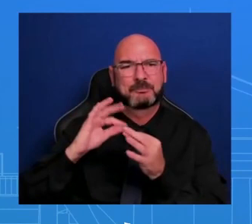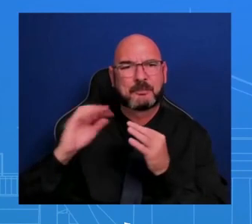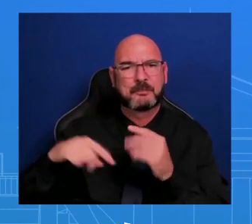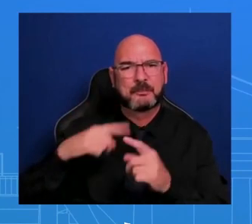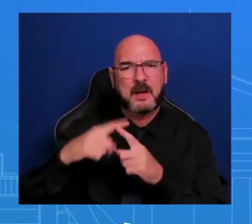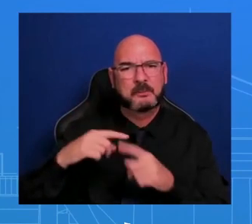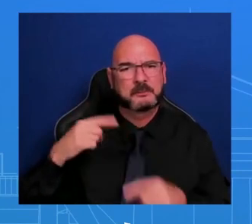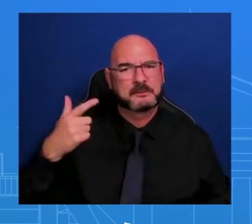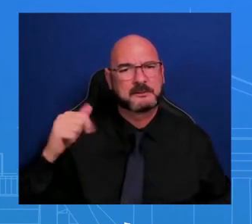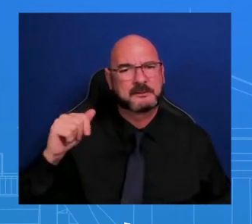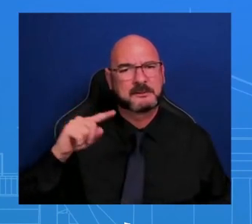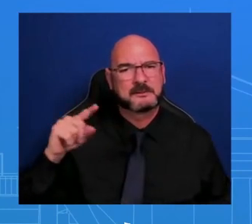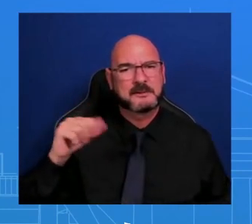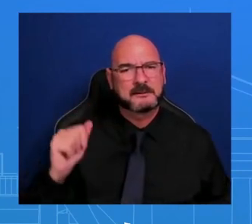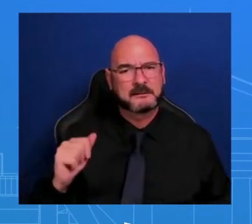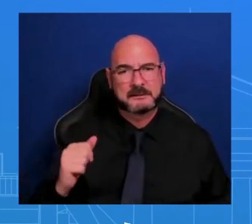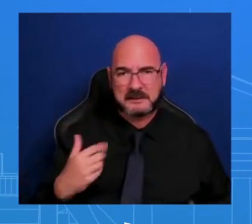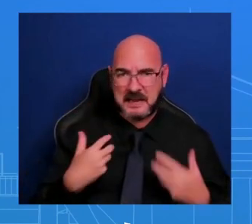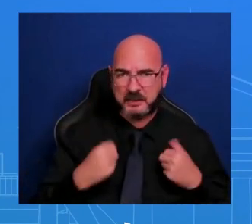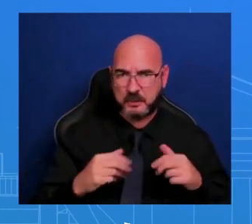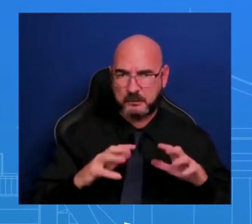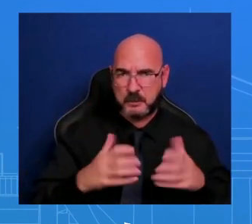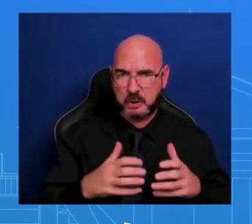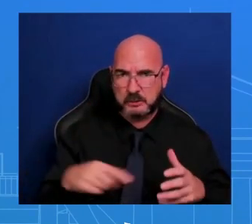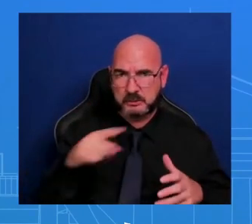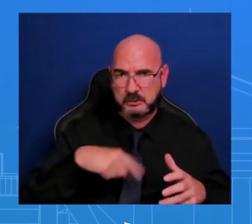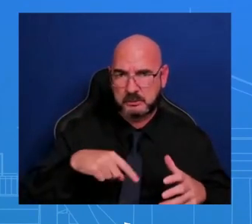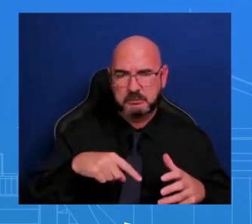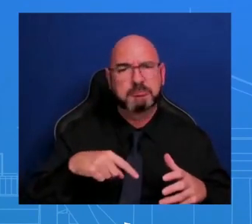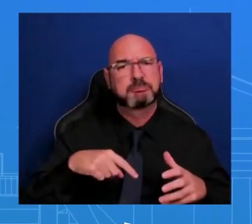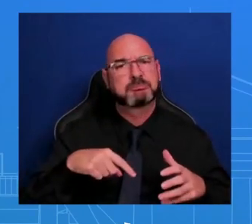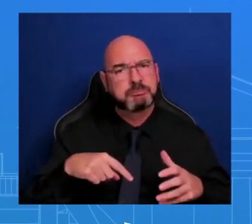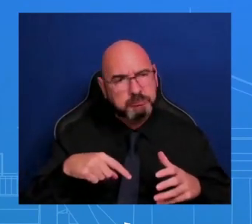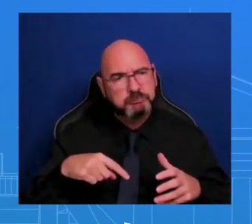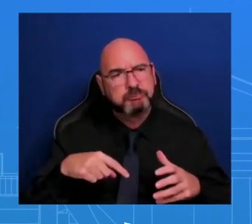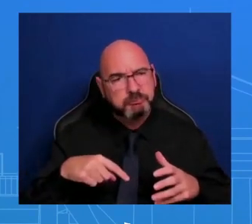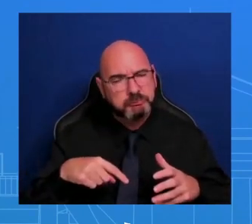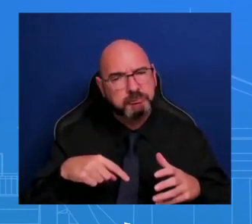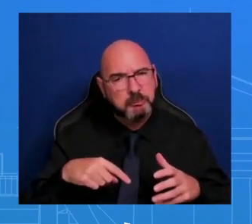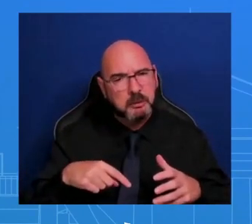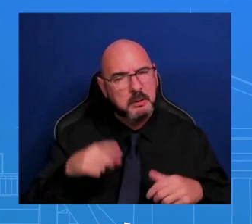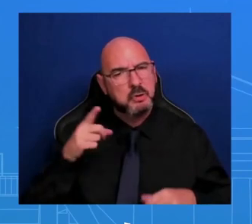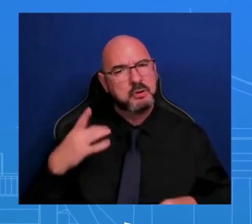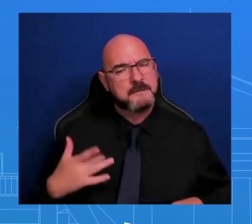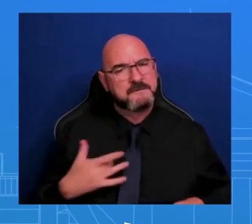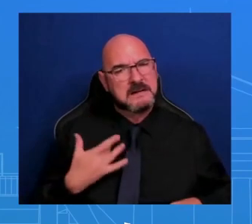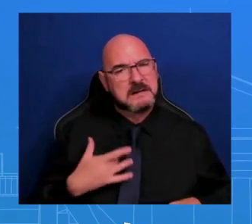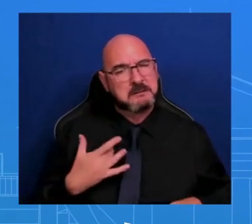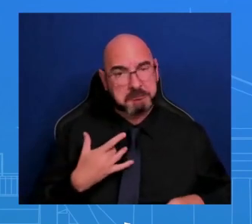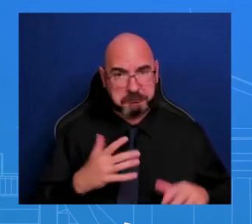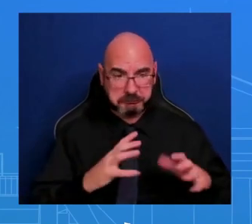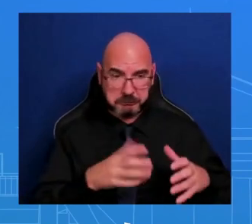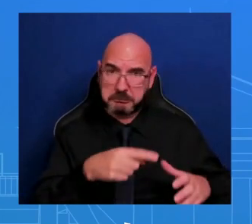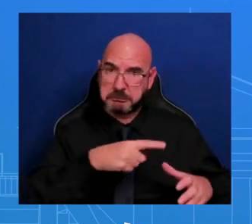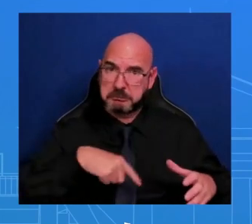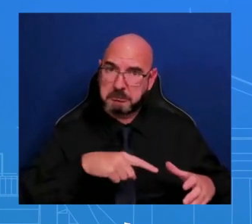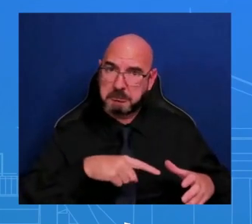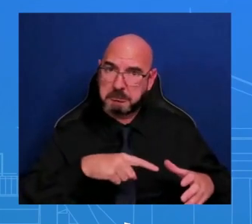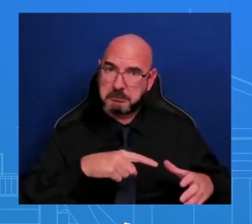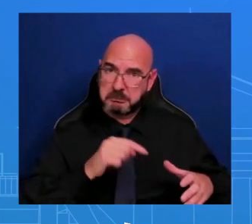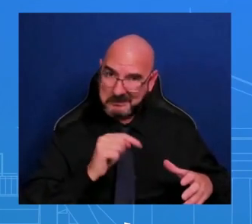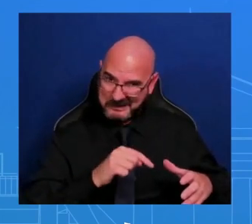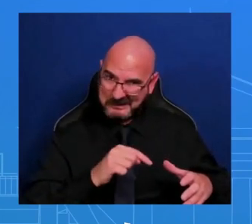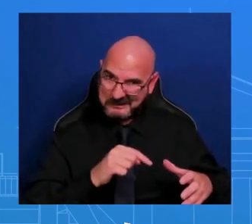conflict from afar. Does the administration see the Gaza Health Ministry at an all